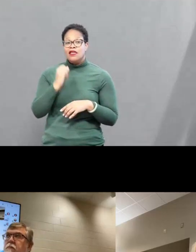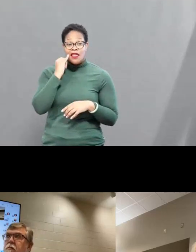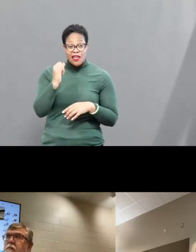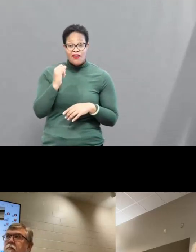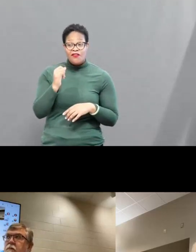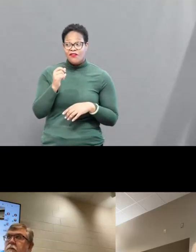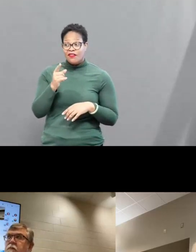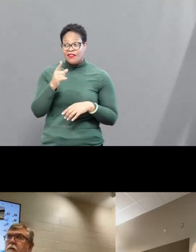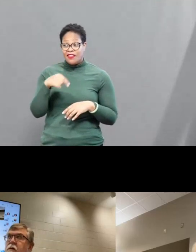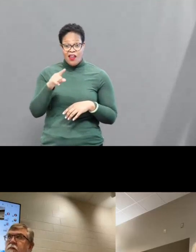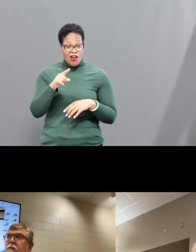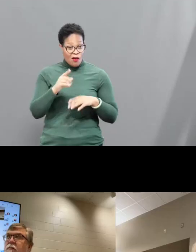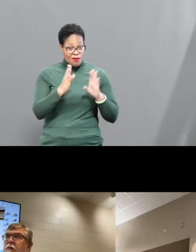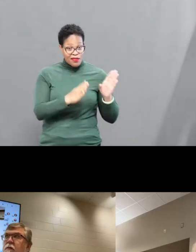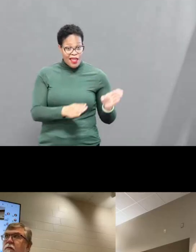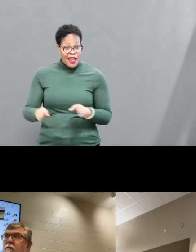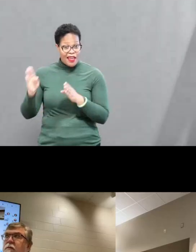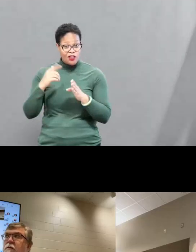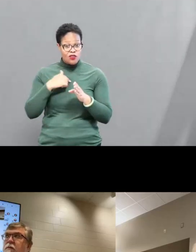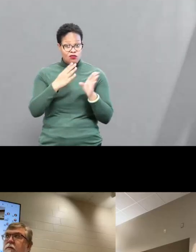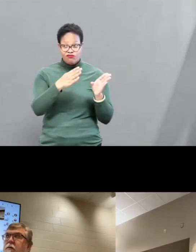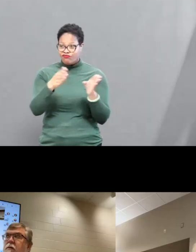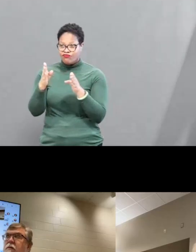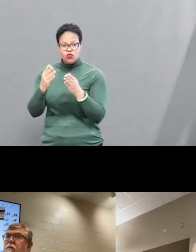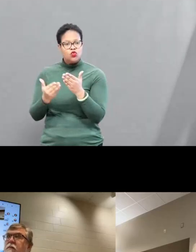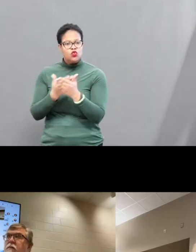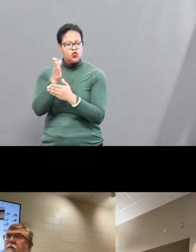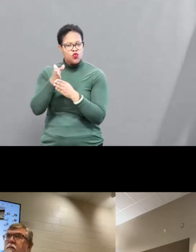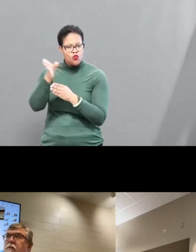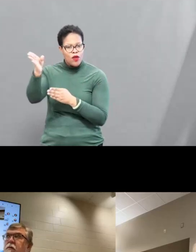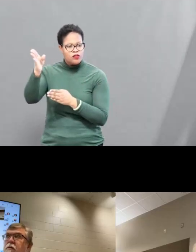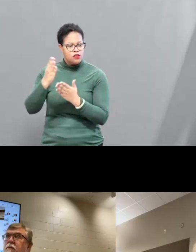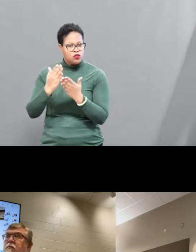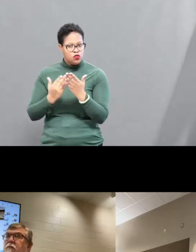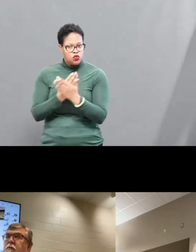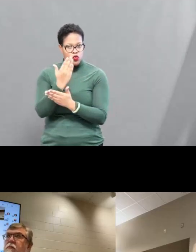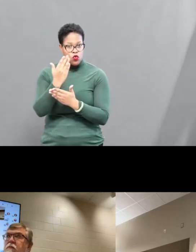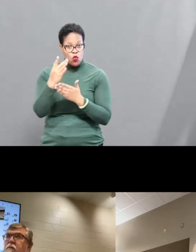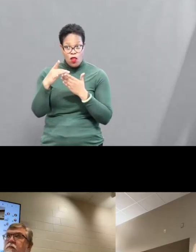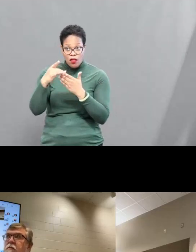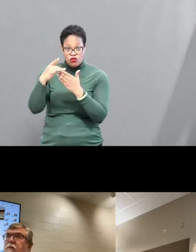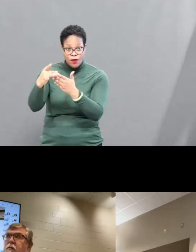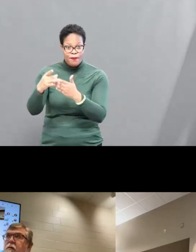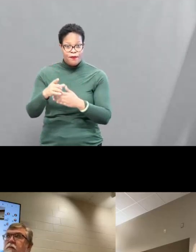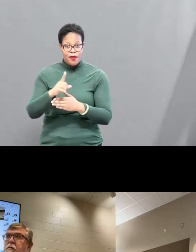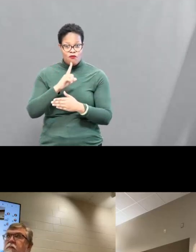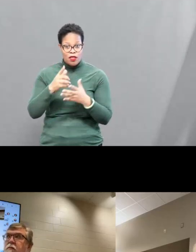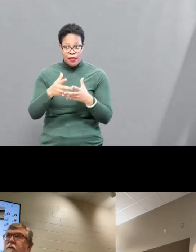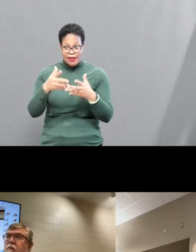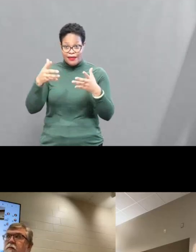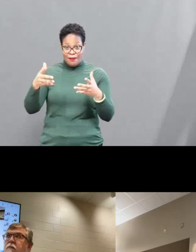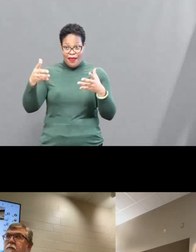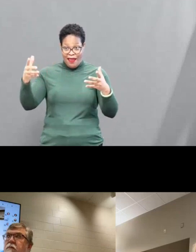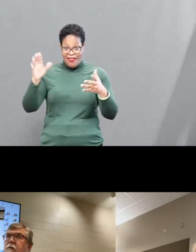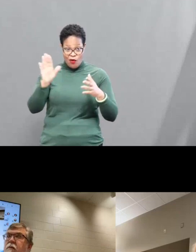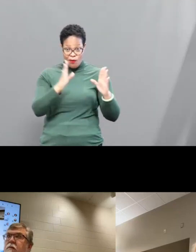to go in a brand new direction with brand new leadership and really expand what they're